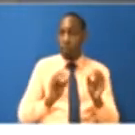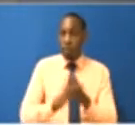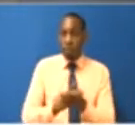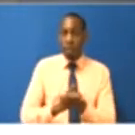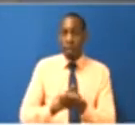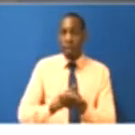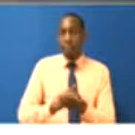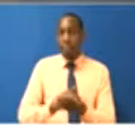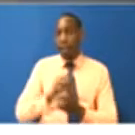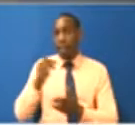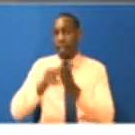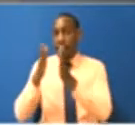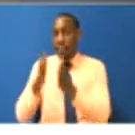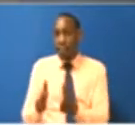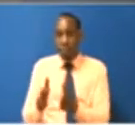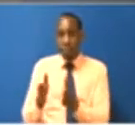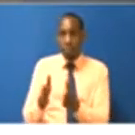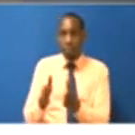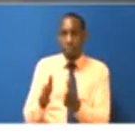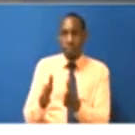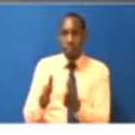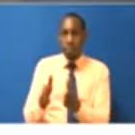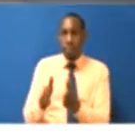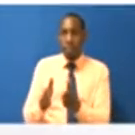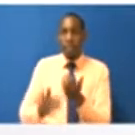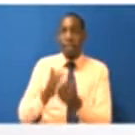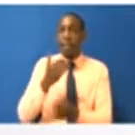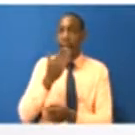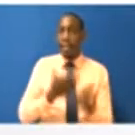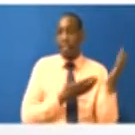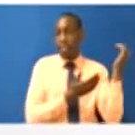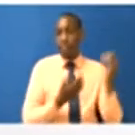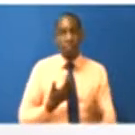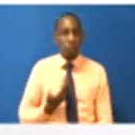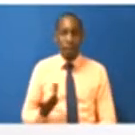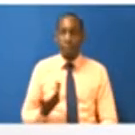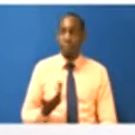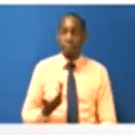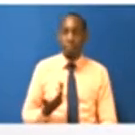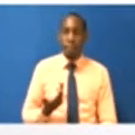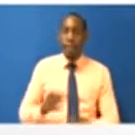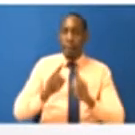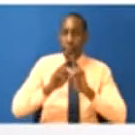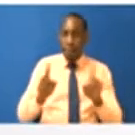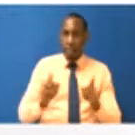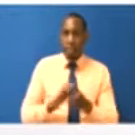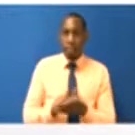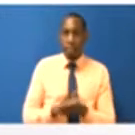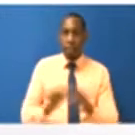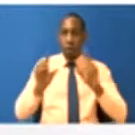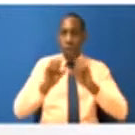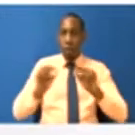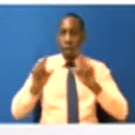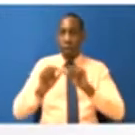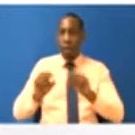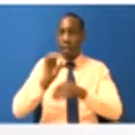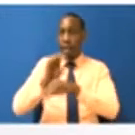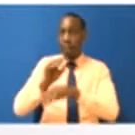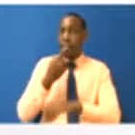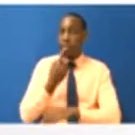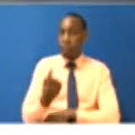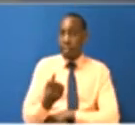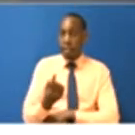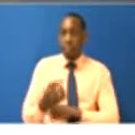there's some some candidates that i would not not even have bothered having an expectation about but my only message to them is this when your final